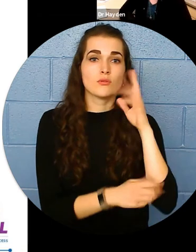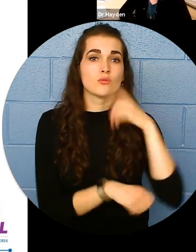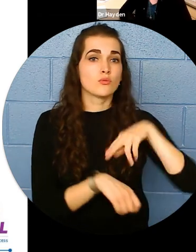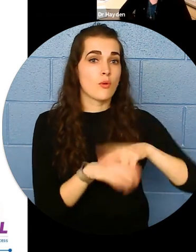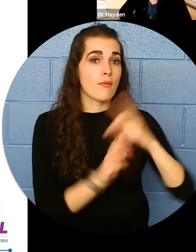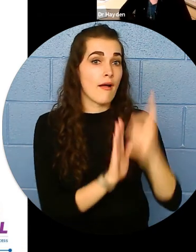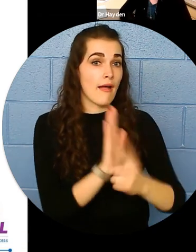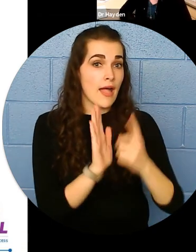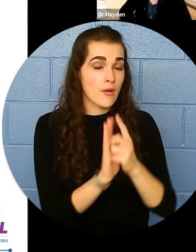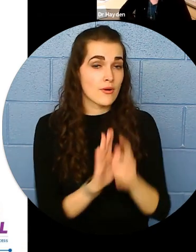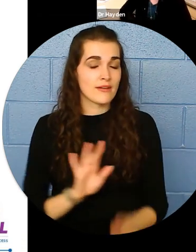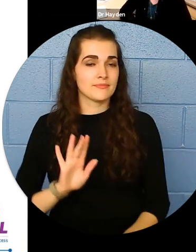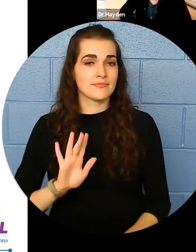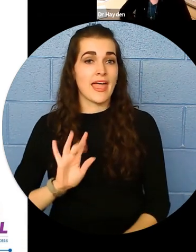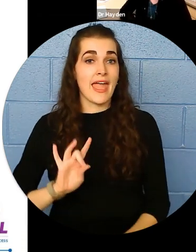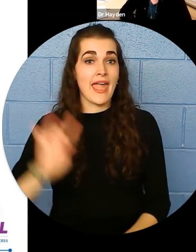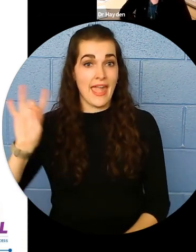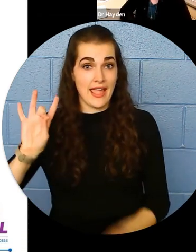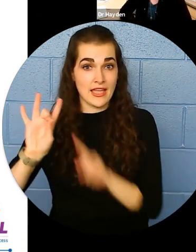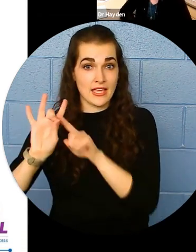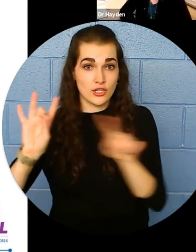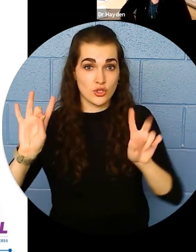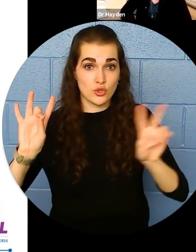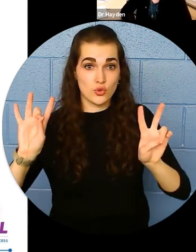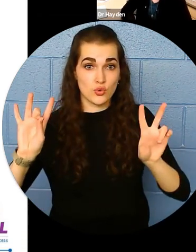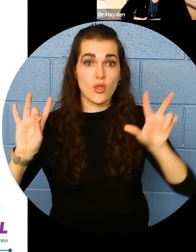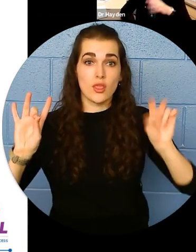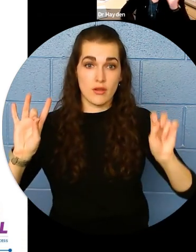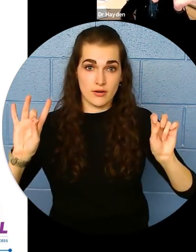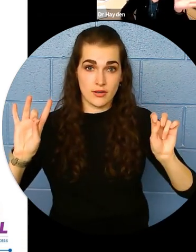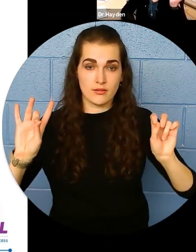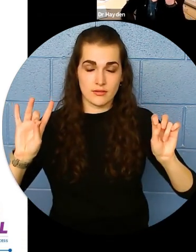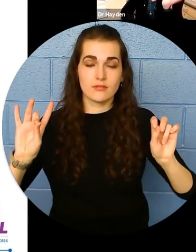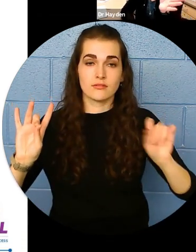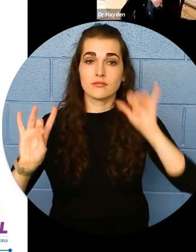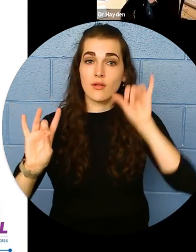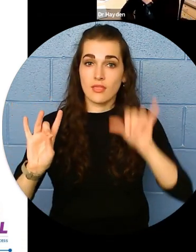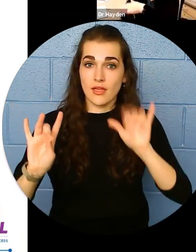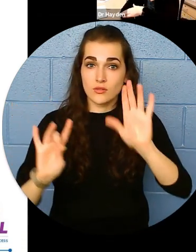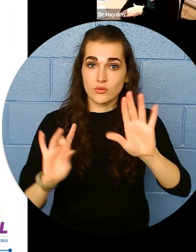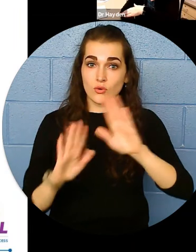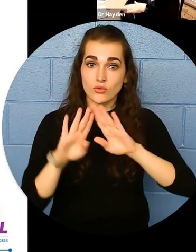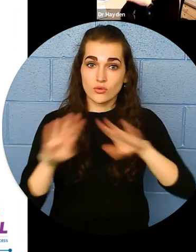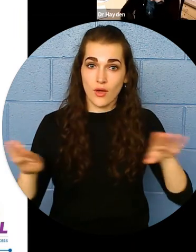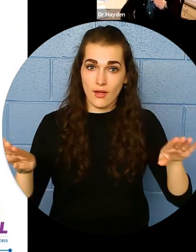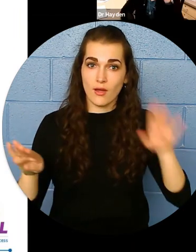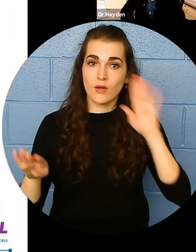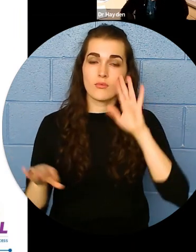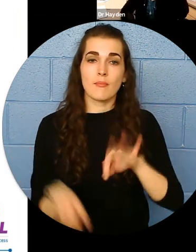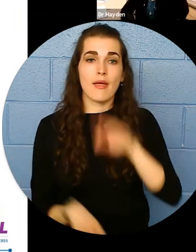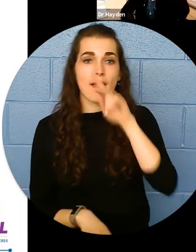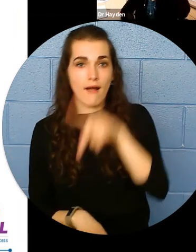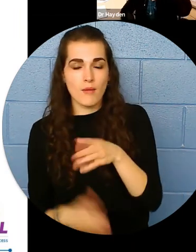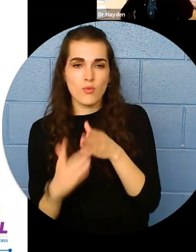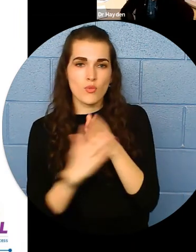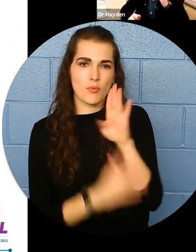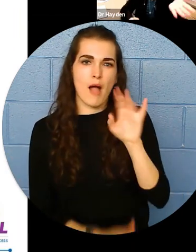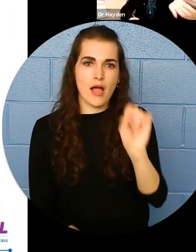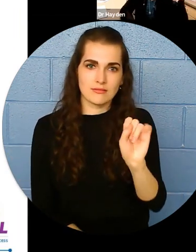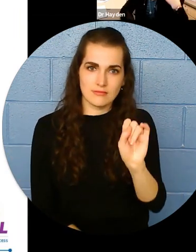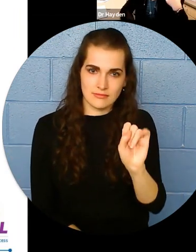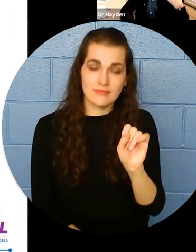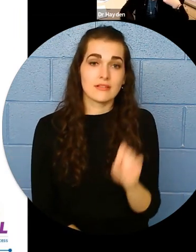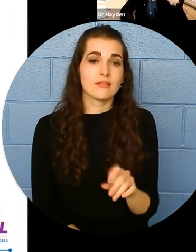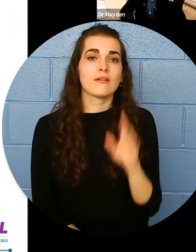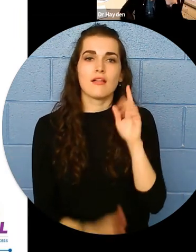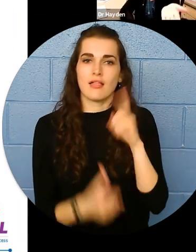normal hours of 8 o'clock to 2:30. And so that's where your child will be, picked up and brought here by bus. And